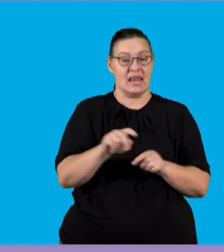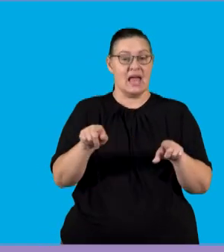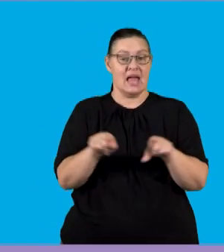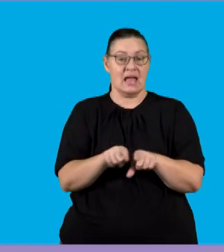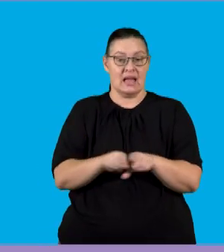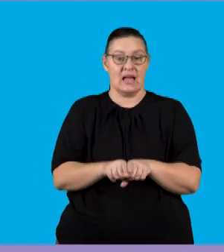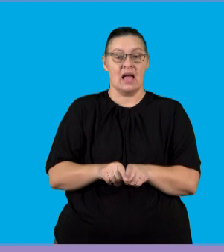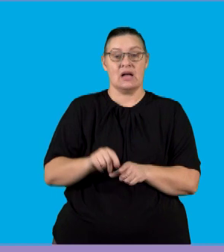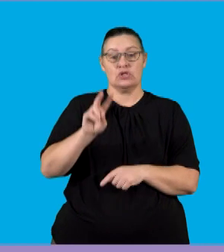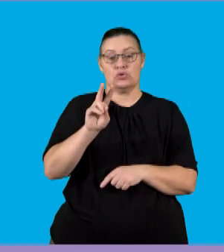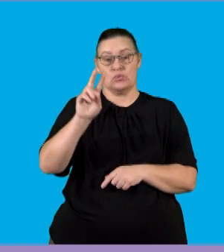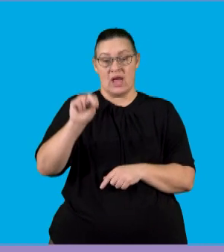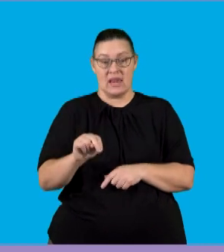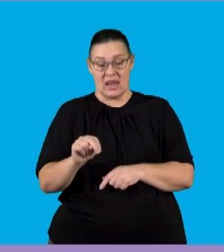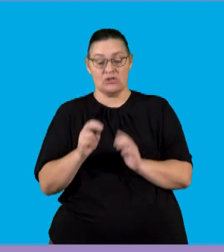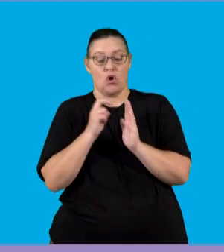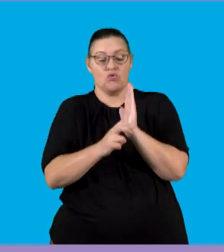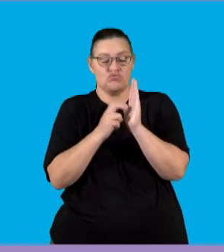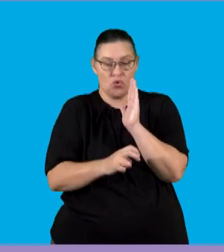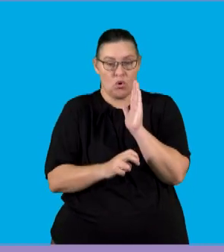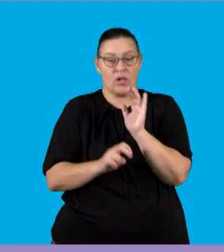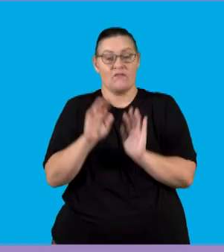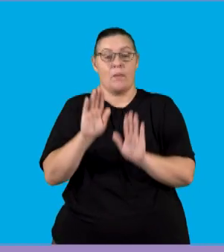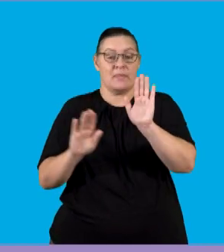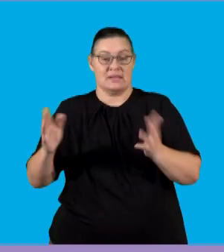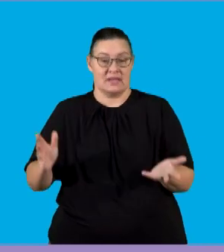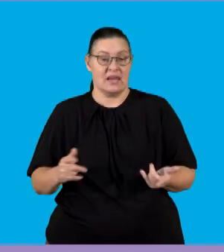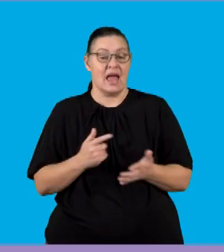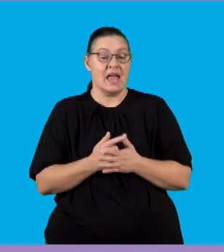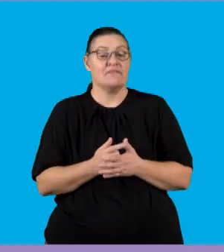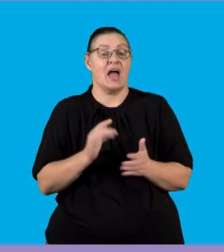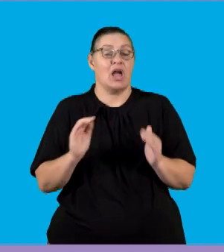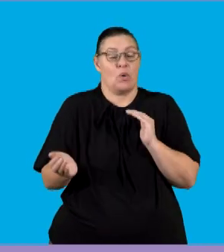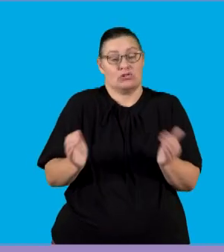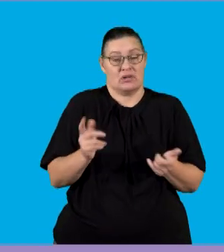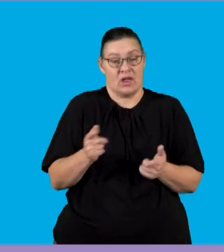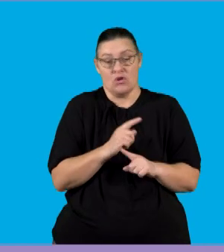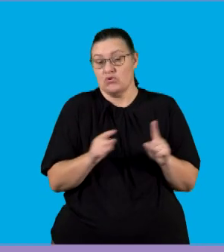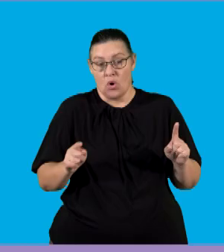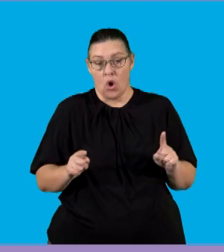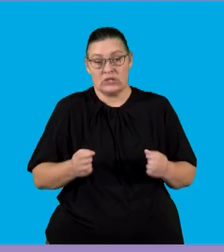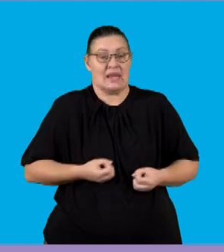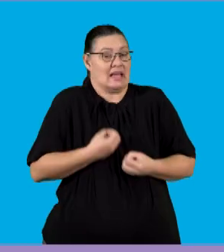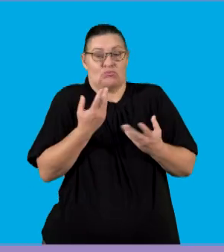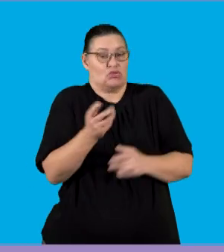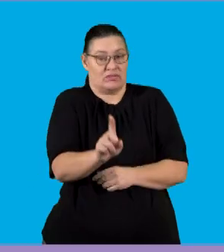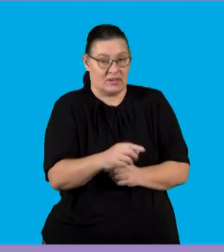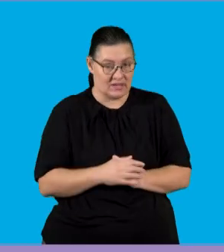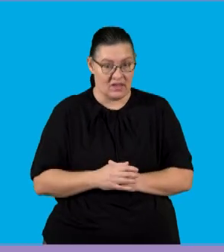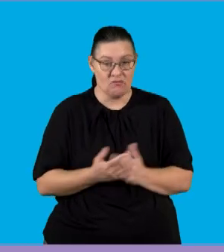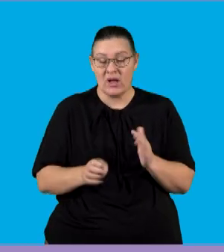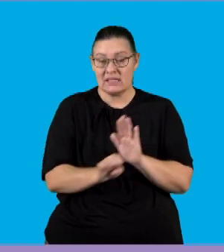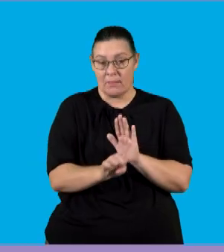to 2n is a rule for a pattern. It is a formula or an equation, not an expression.